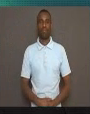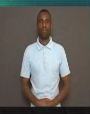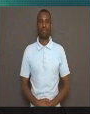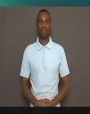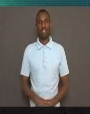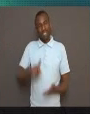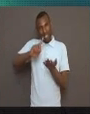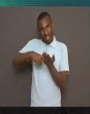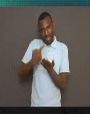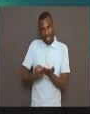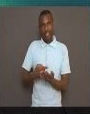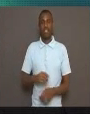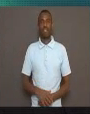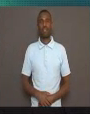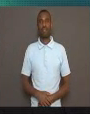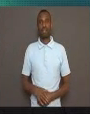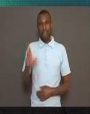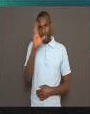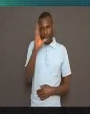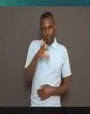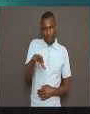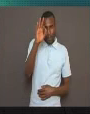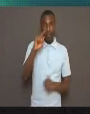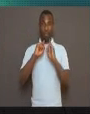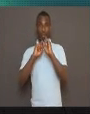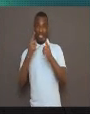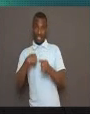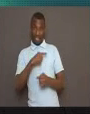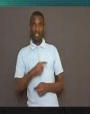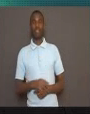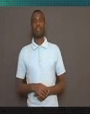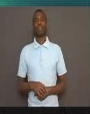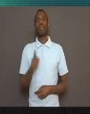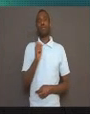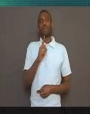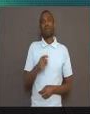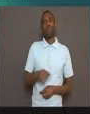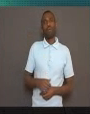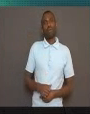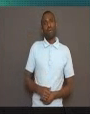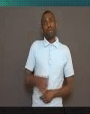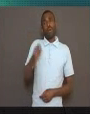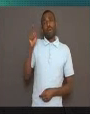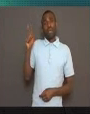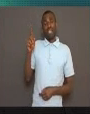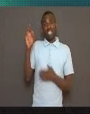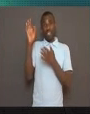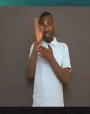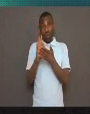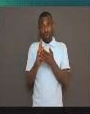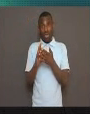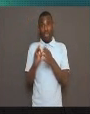Therefore, finding our answer is a matter of rearranging the